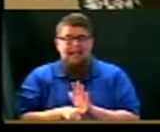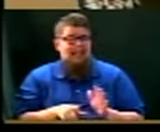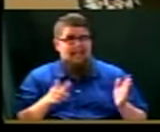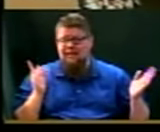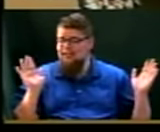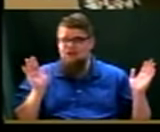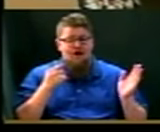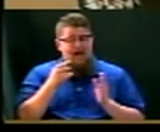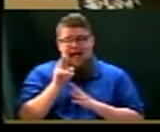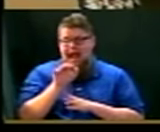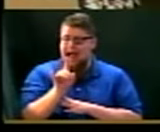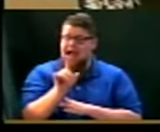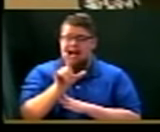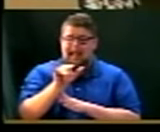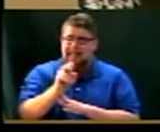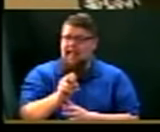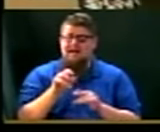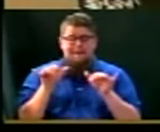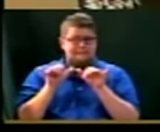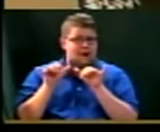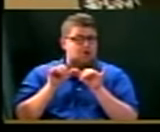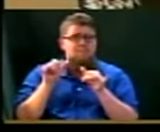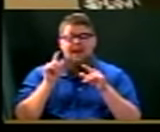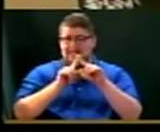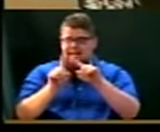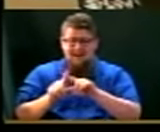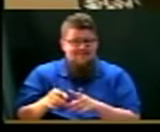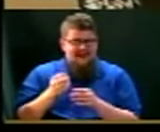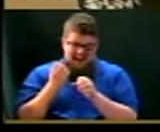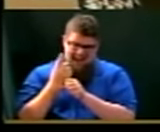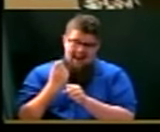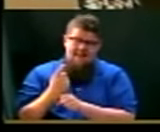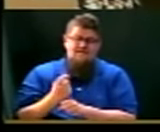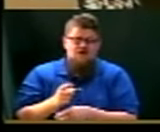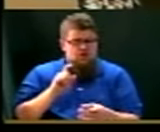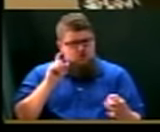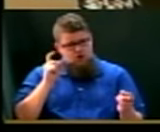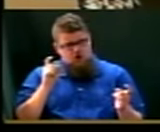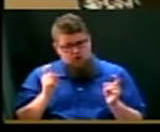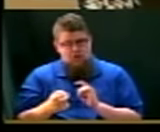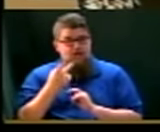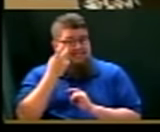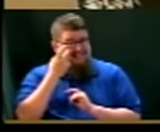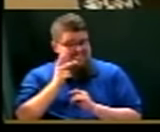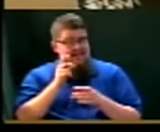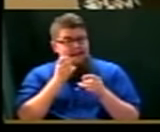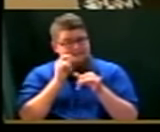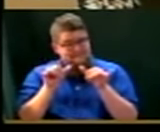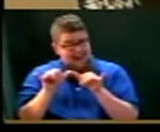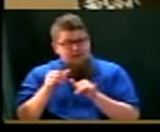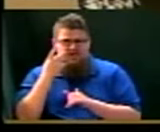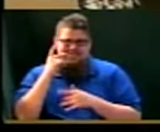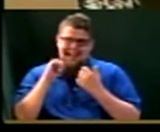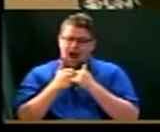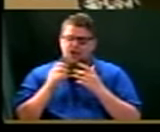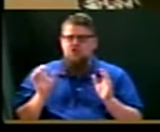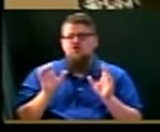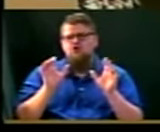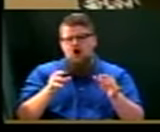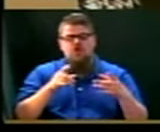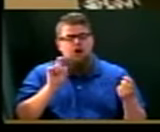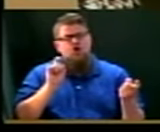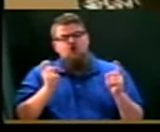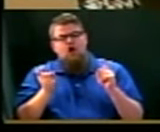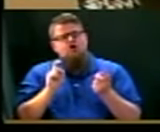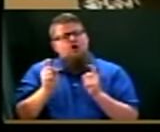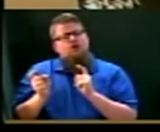have measurements. Every year they're going to go back and you're going to look at the measurements and you're going to see how you're going, how you're doing, and you're going to adjust it.